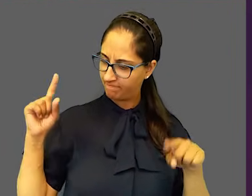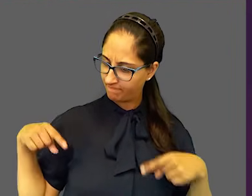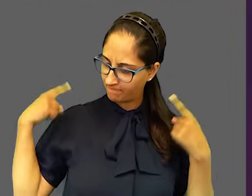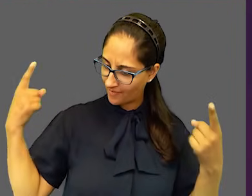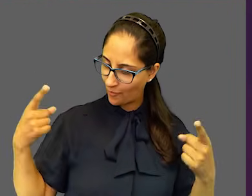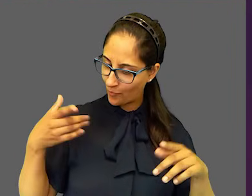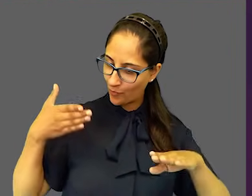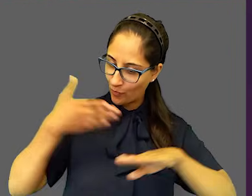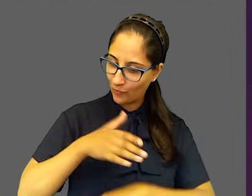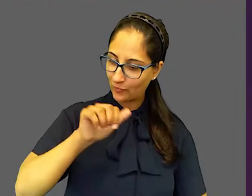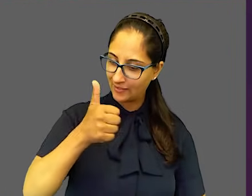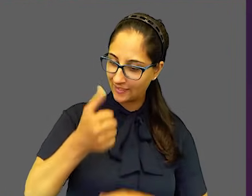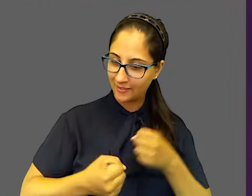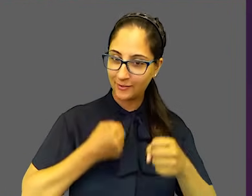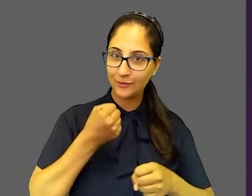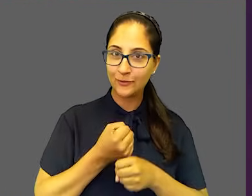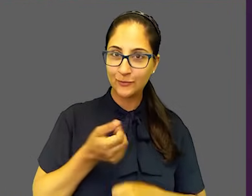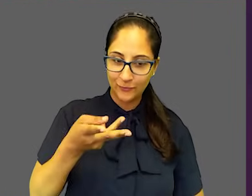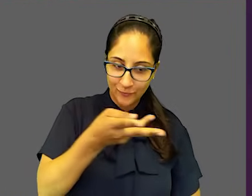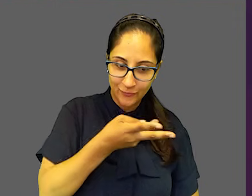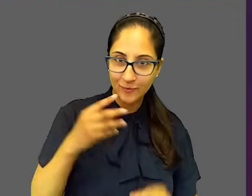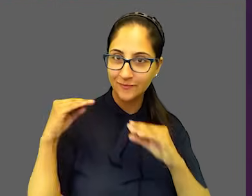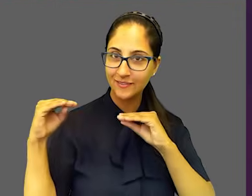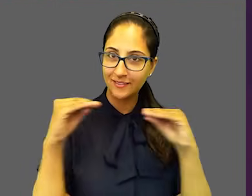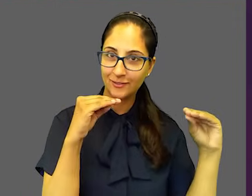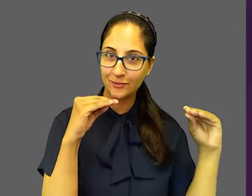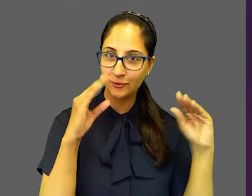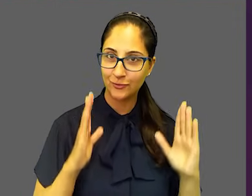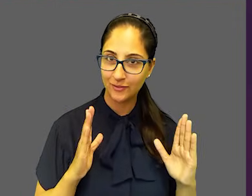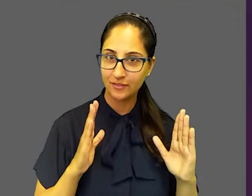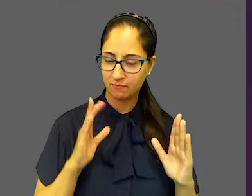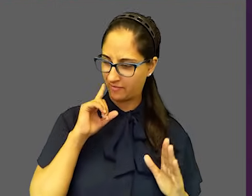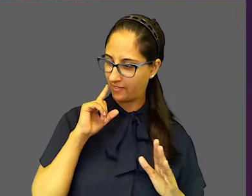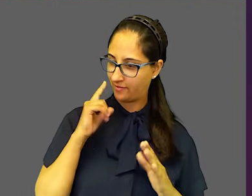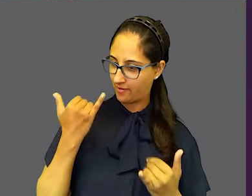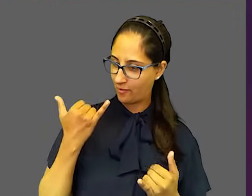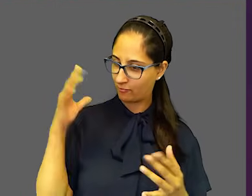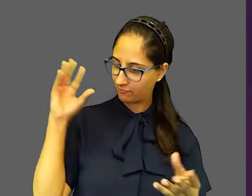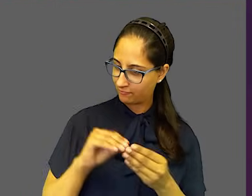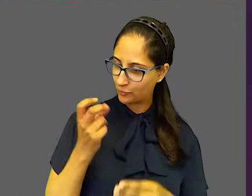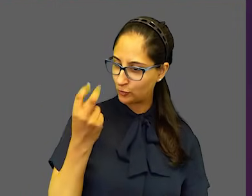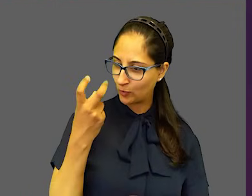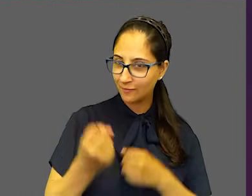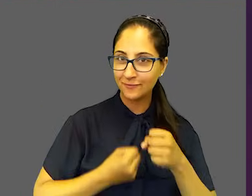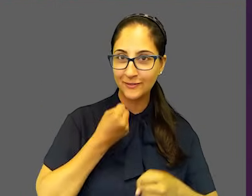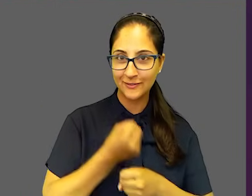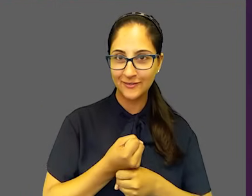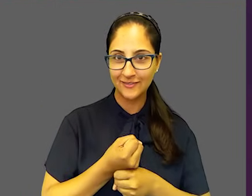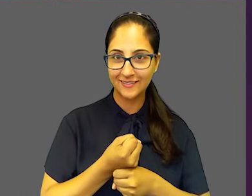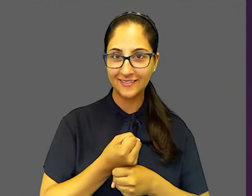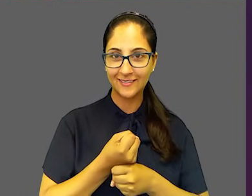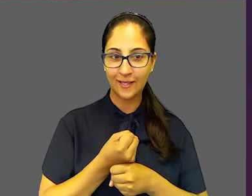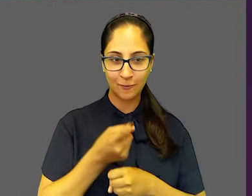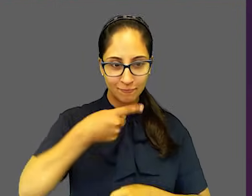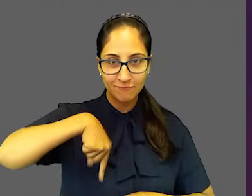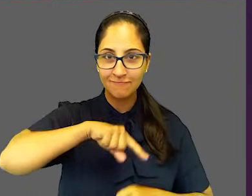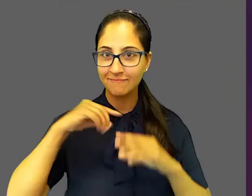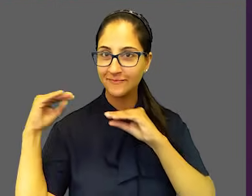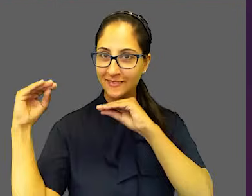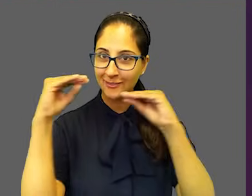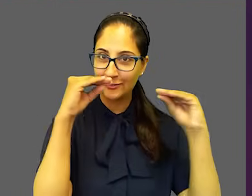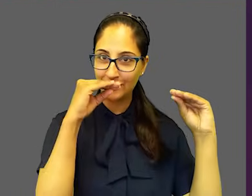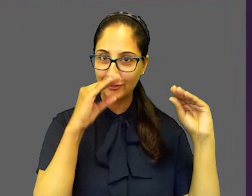four of us have been teaching. Actually, I think this is our 12th year of practice that we and others from our cohort have been